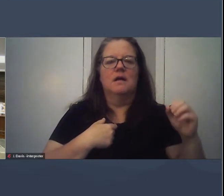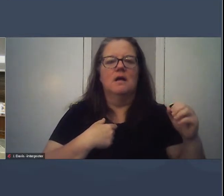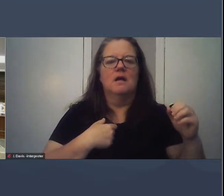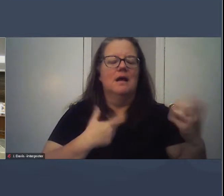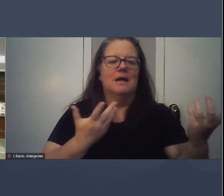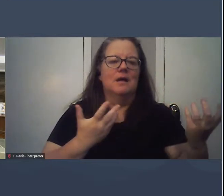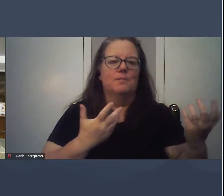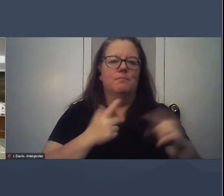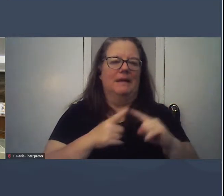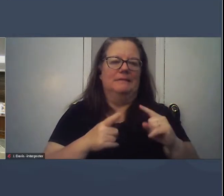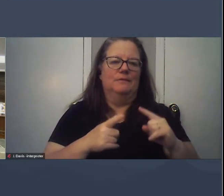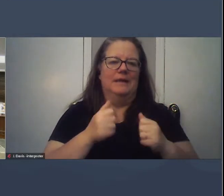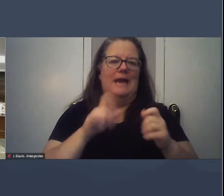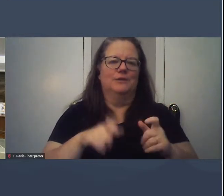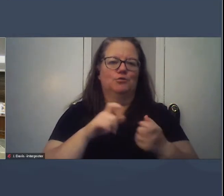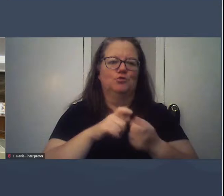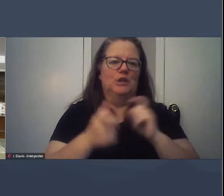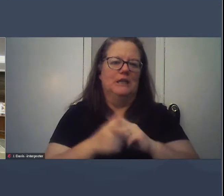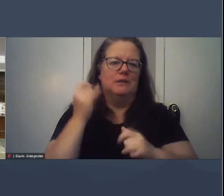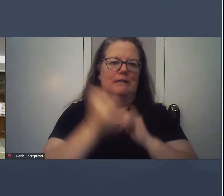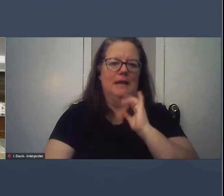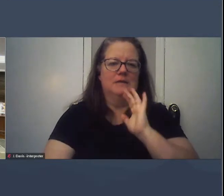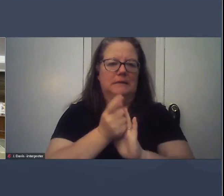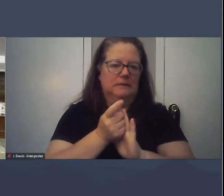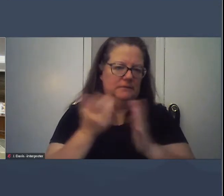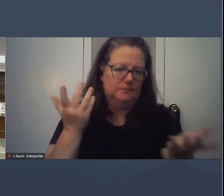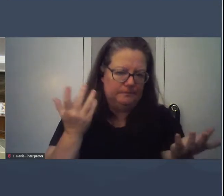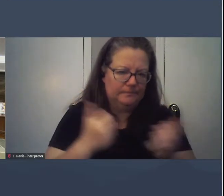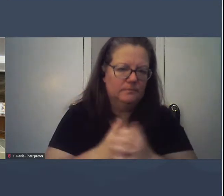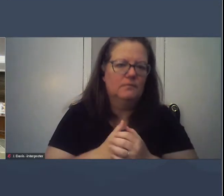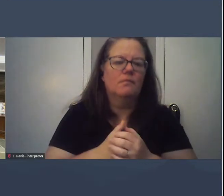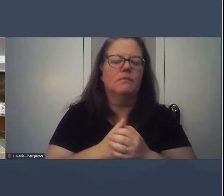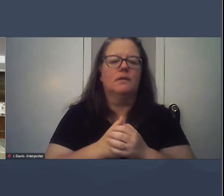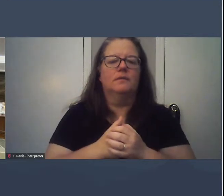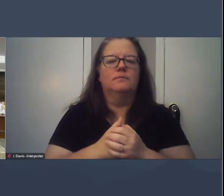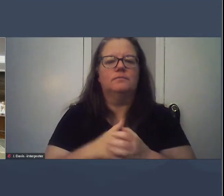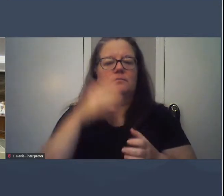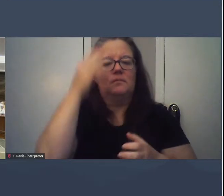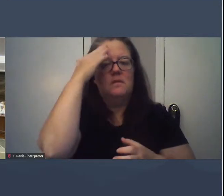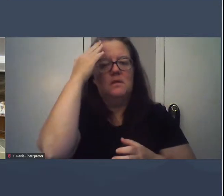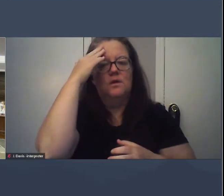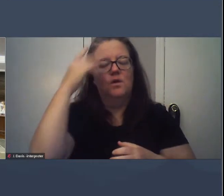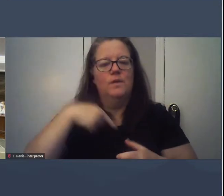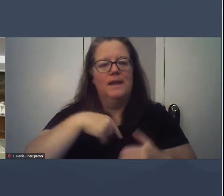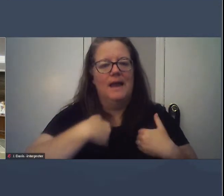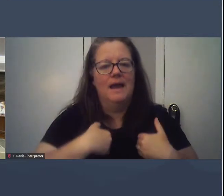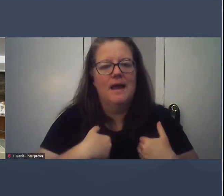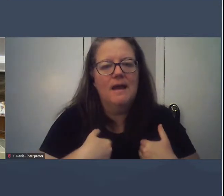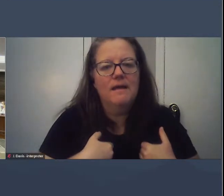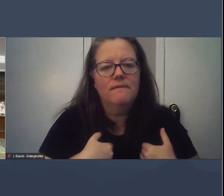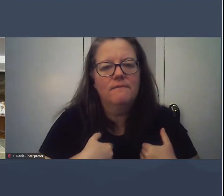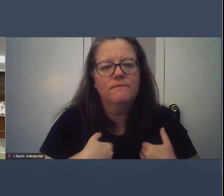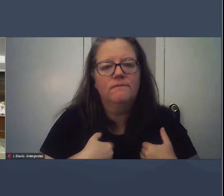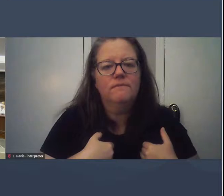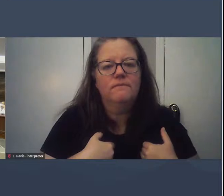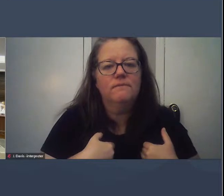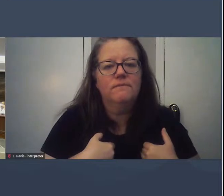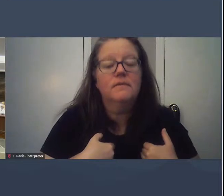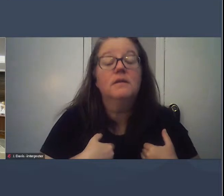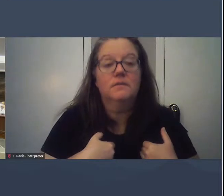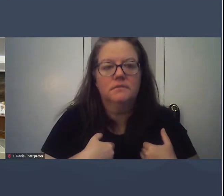so. Yes. I know we're dealing with Homeland Security in terms of. Turn your mic on,